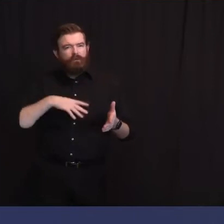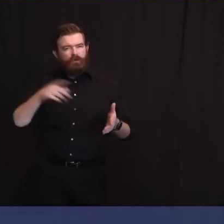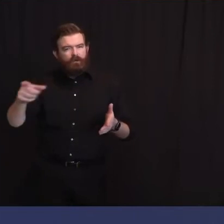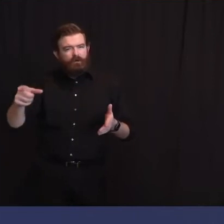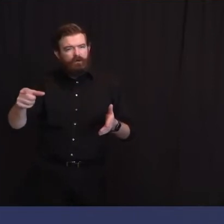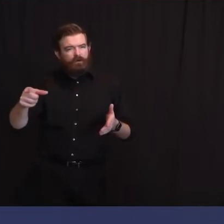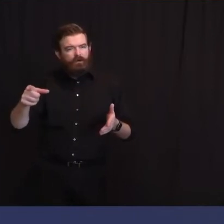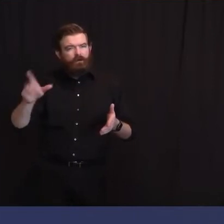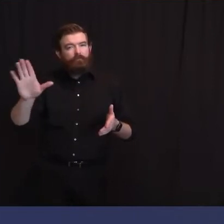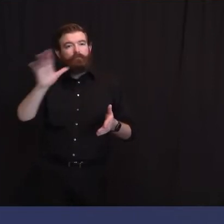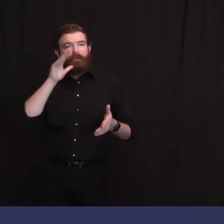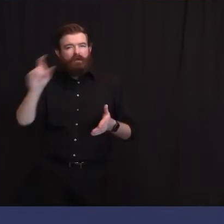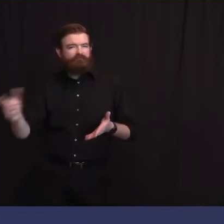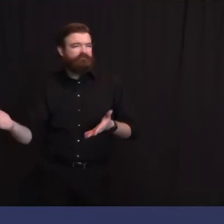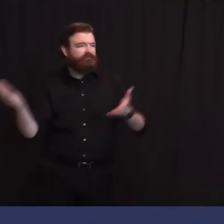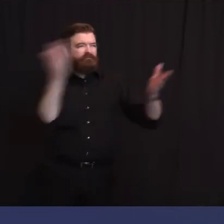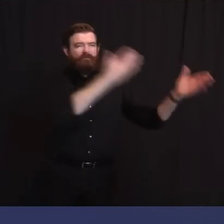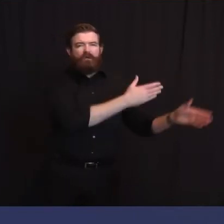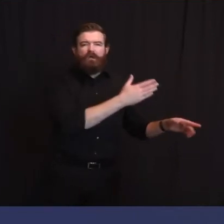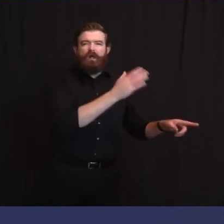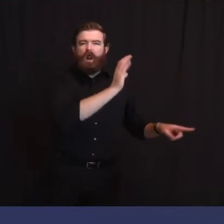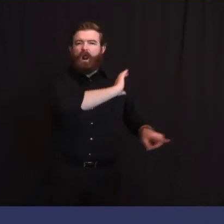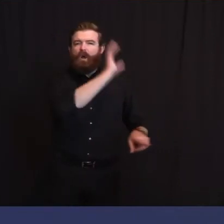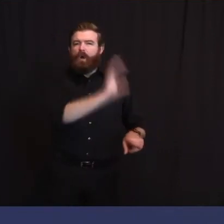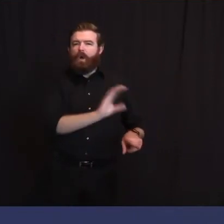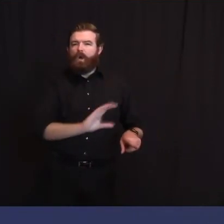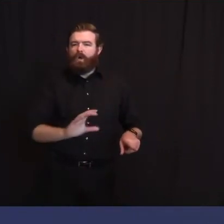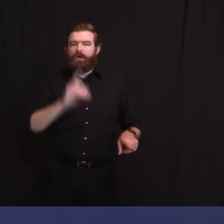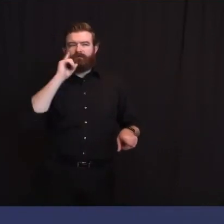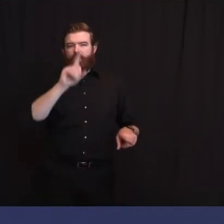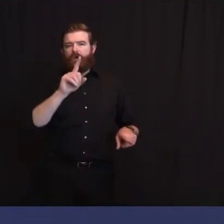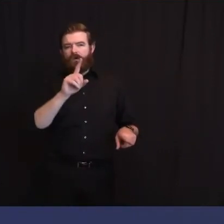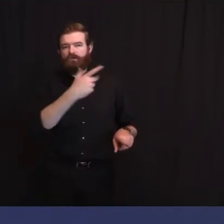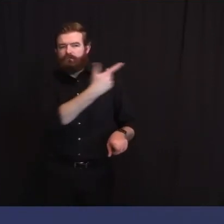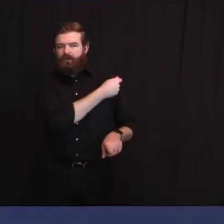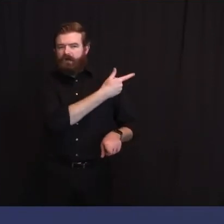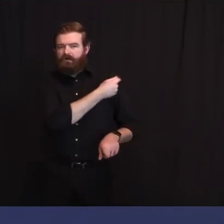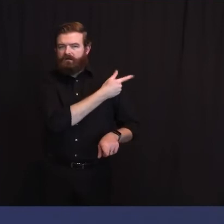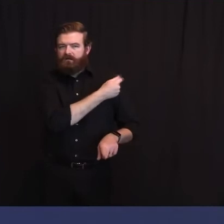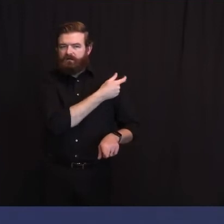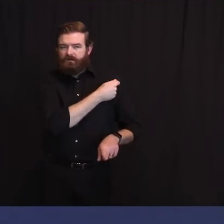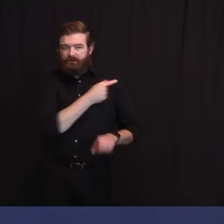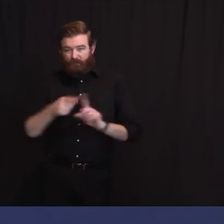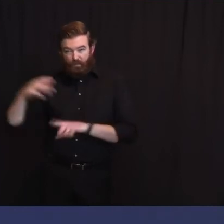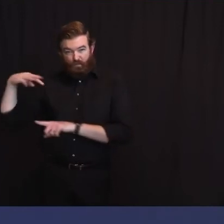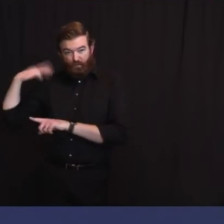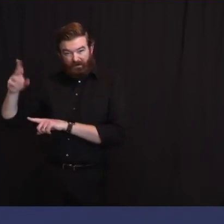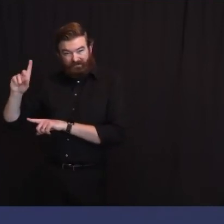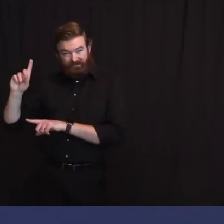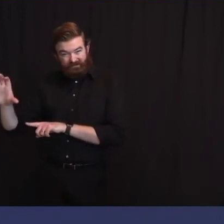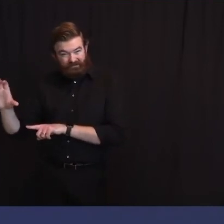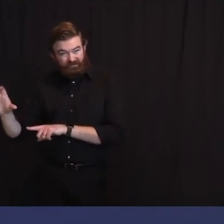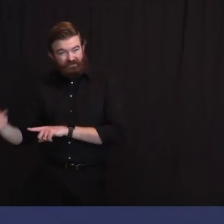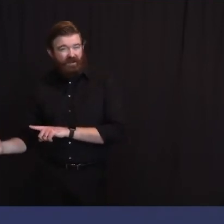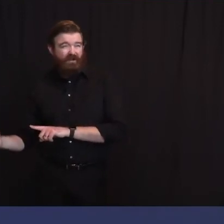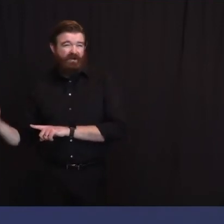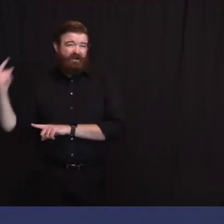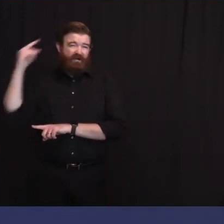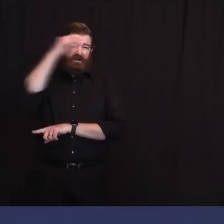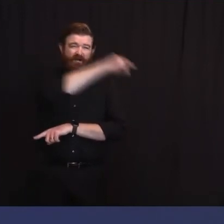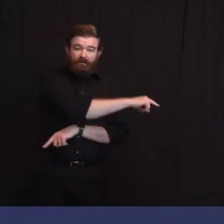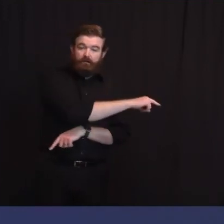the more frightening part was not even that he had to go to Colorado to get the test from Washington, D.C., by the way, not from New Jersey. But he drove out